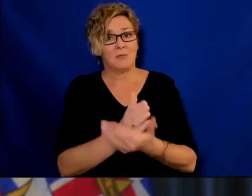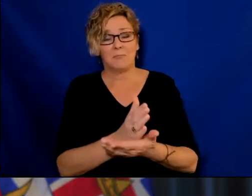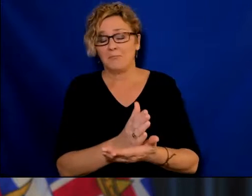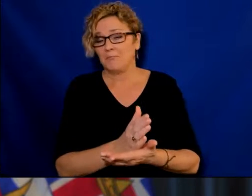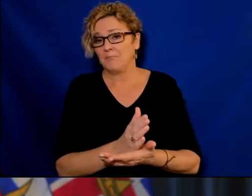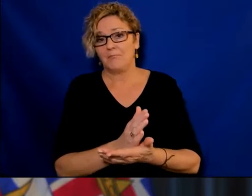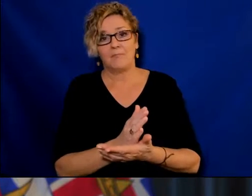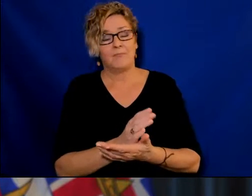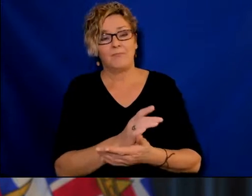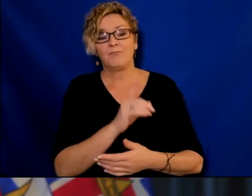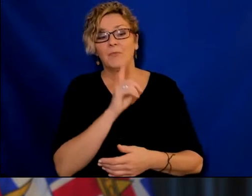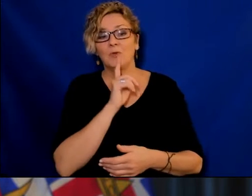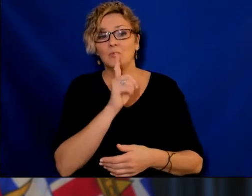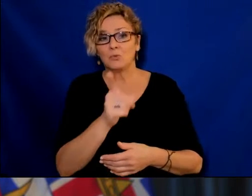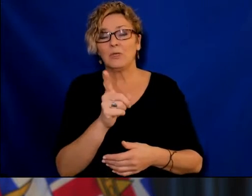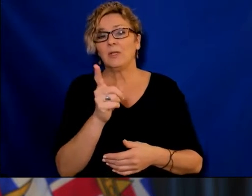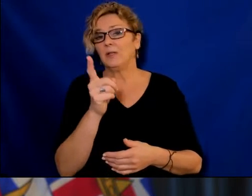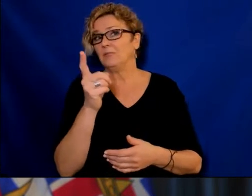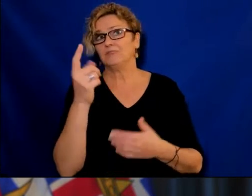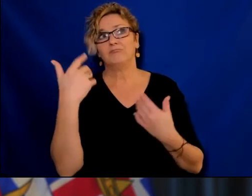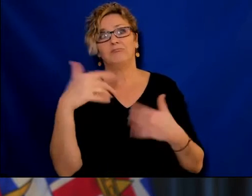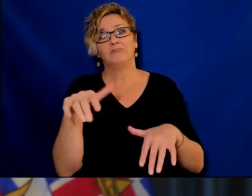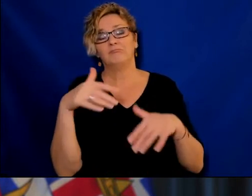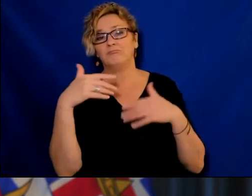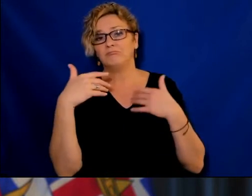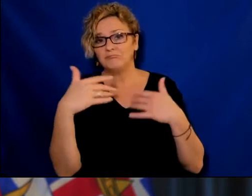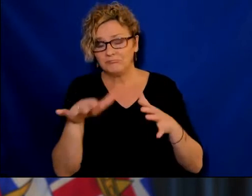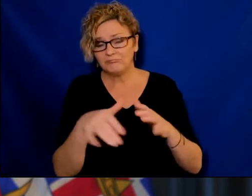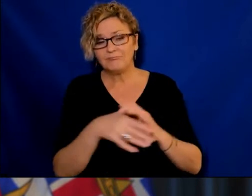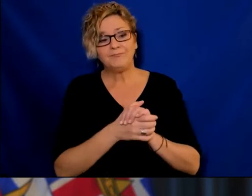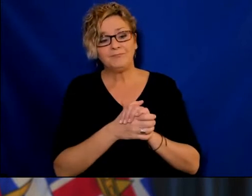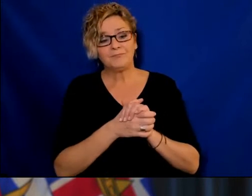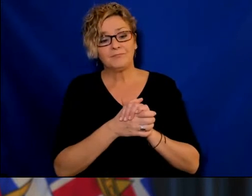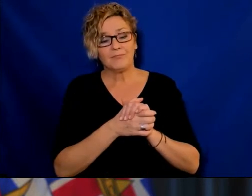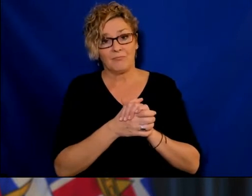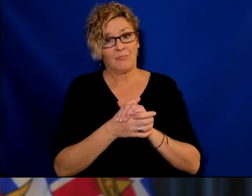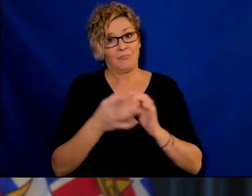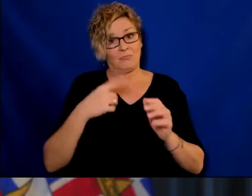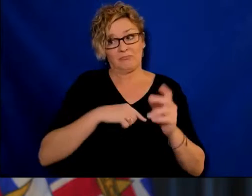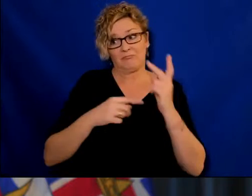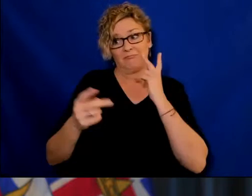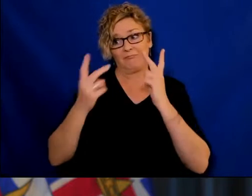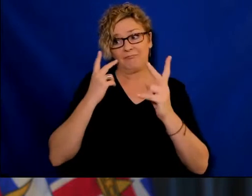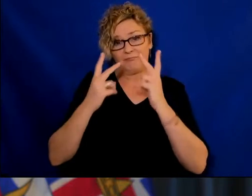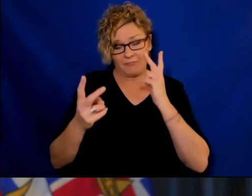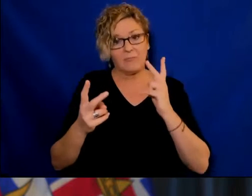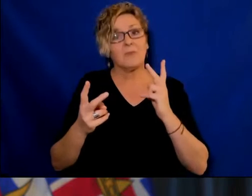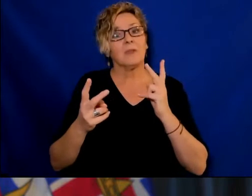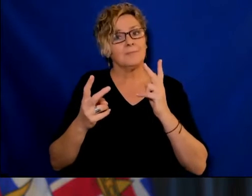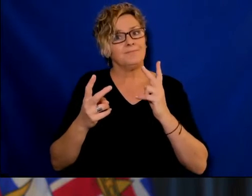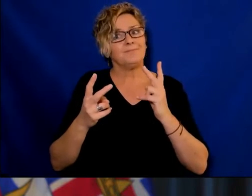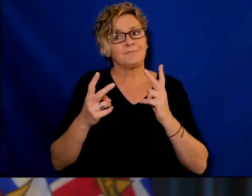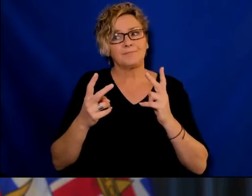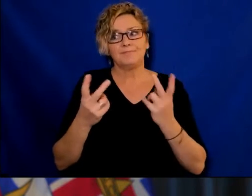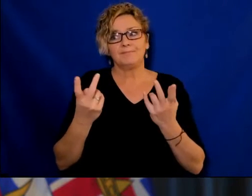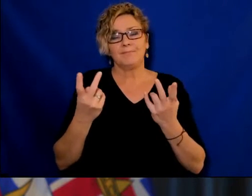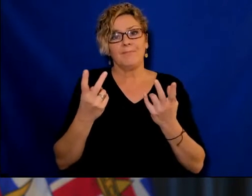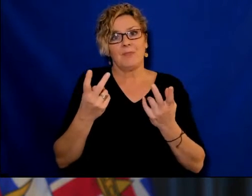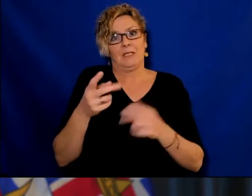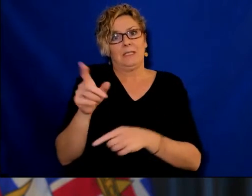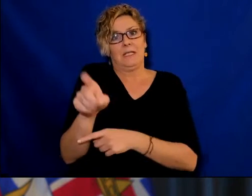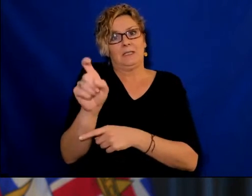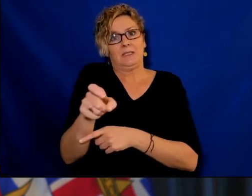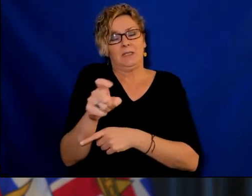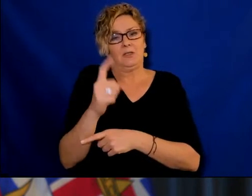into this are proving themselves to have been necessary, I would say. And we have to continue to support our